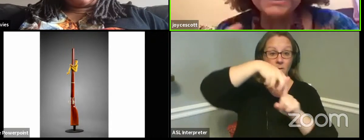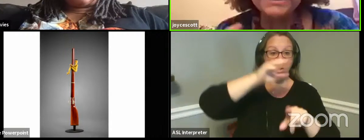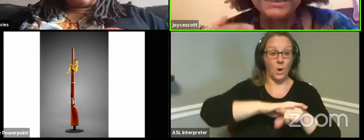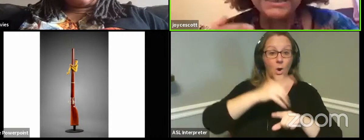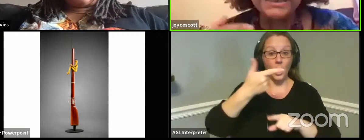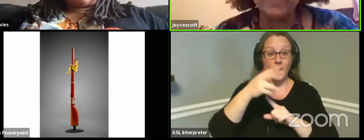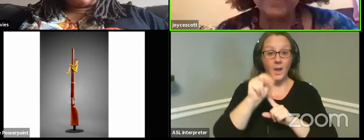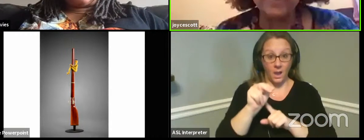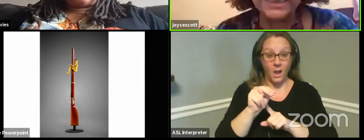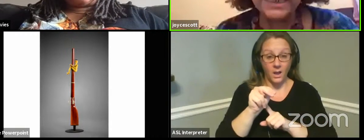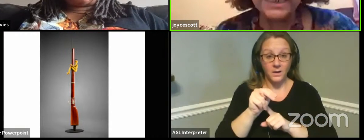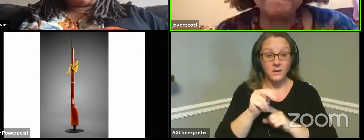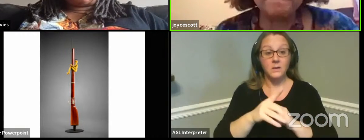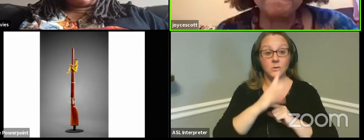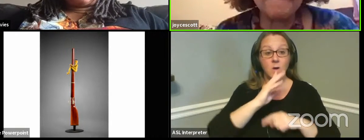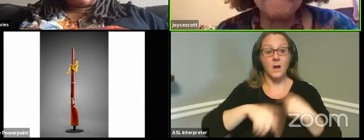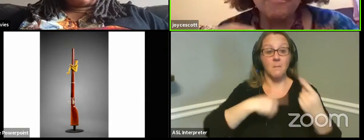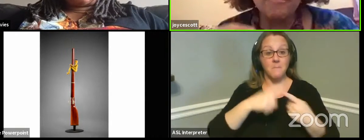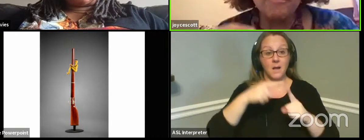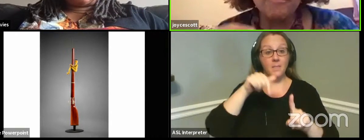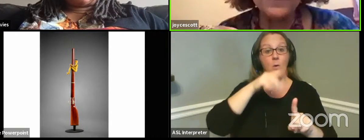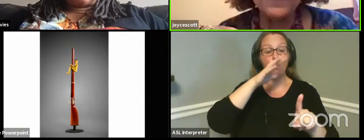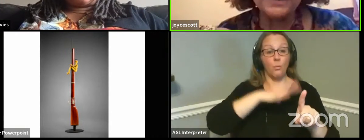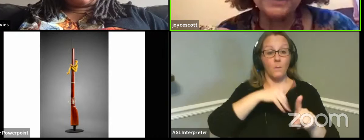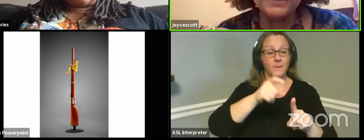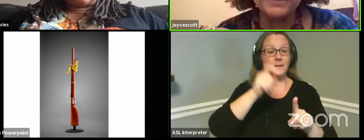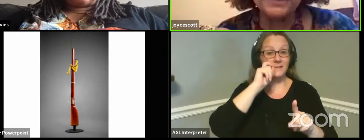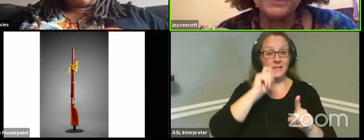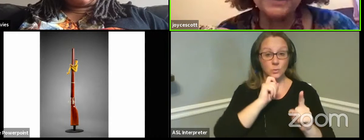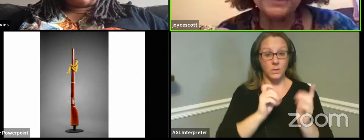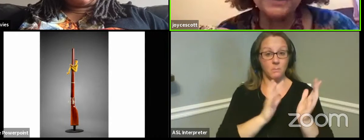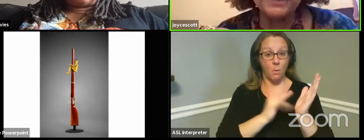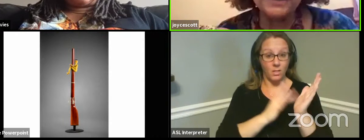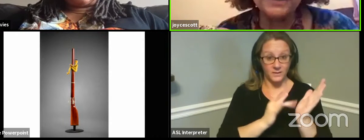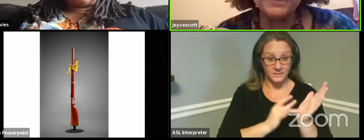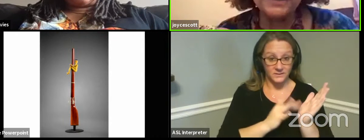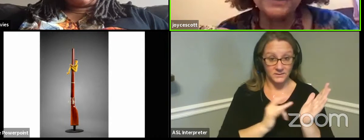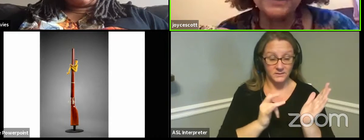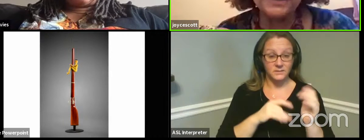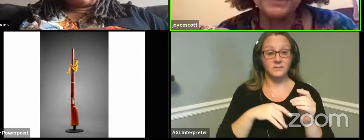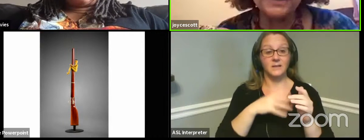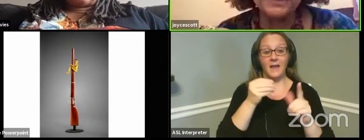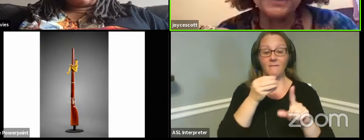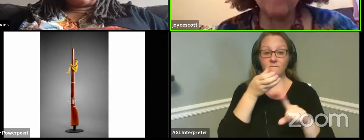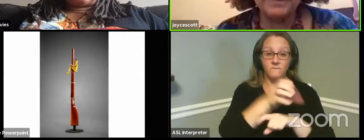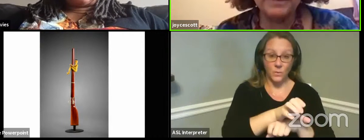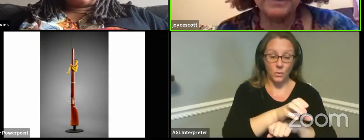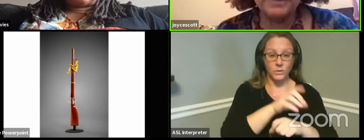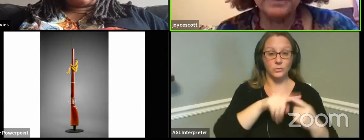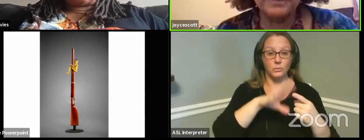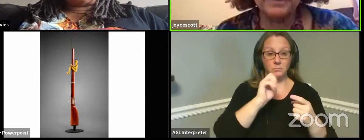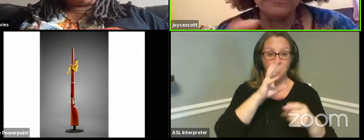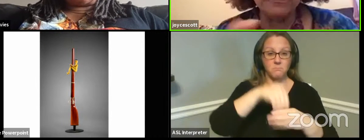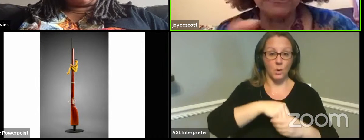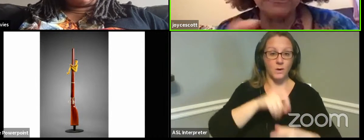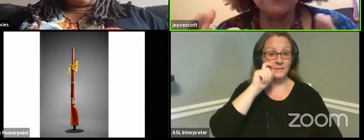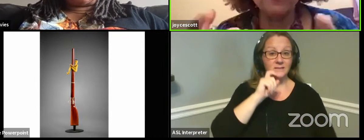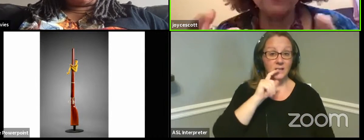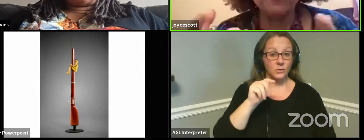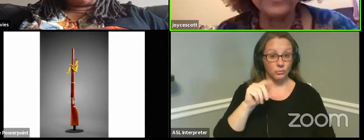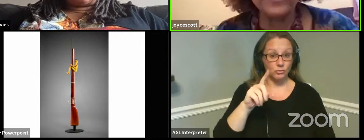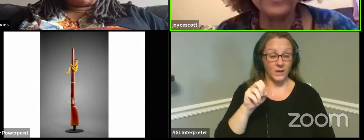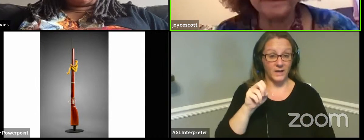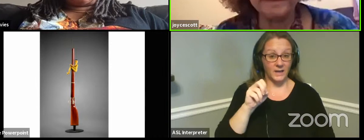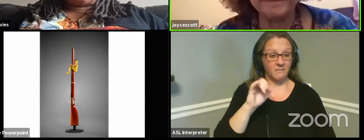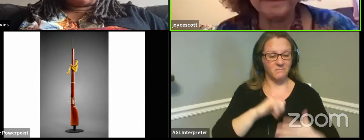being sexually molested and forced to be in a trade that took